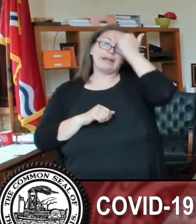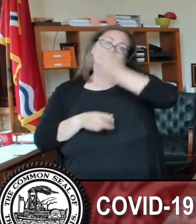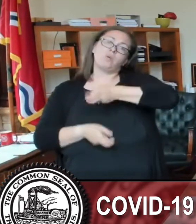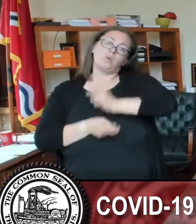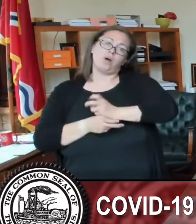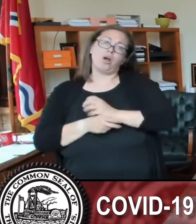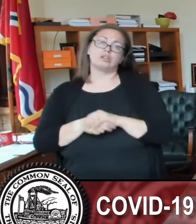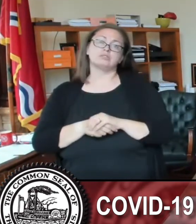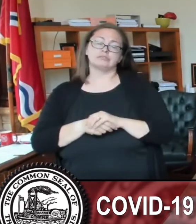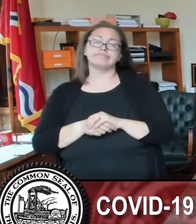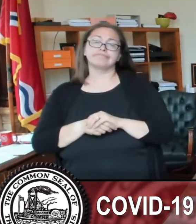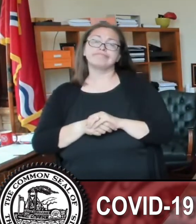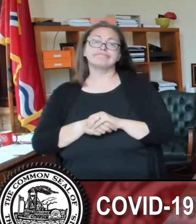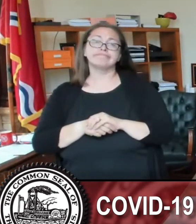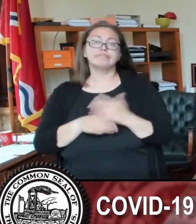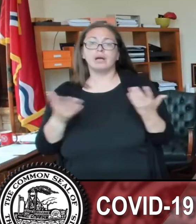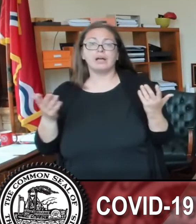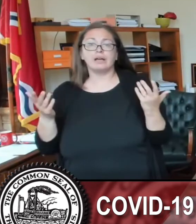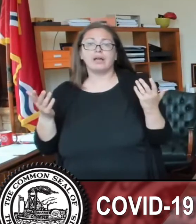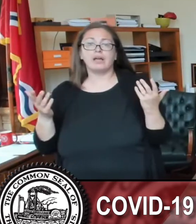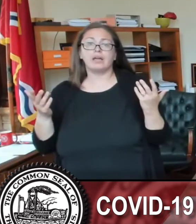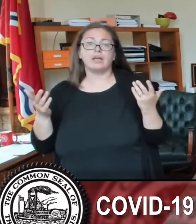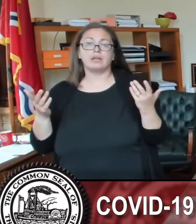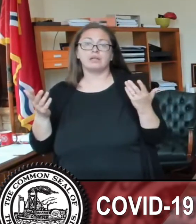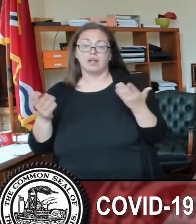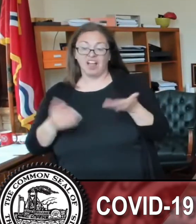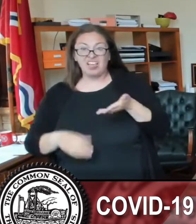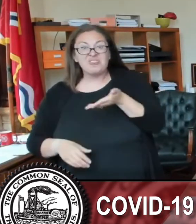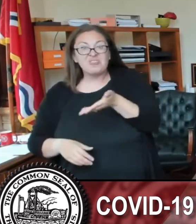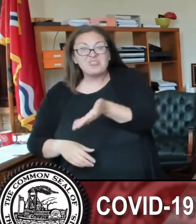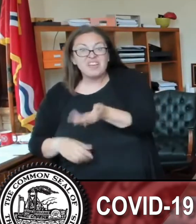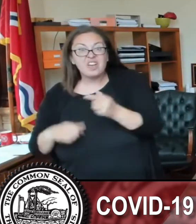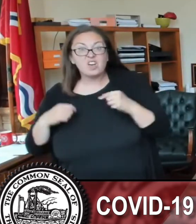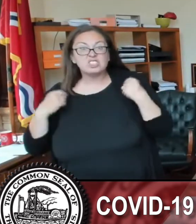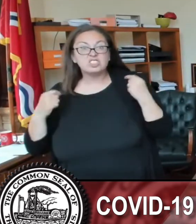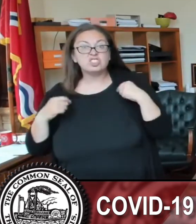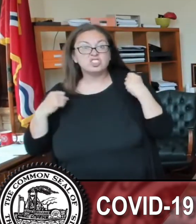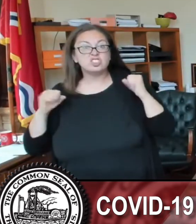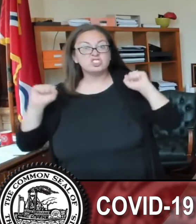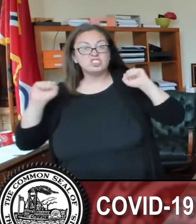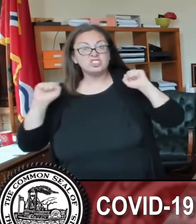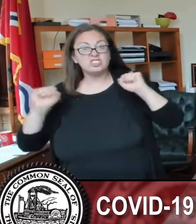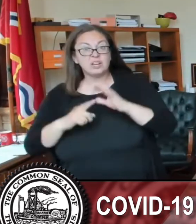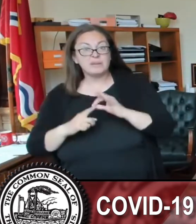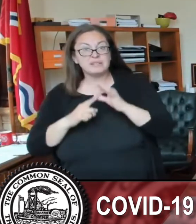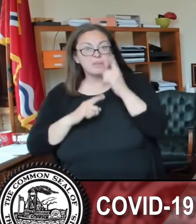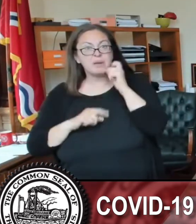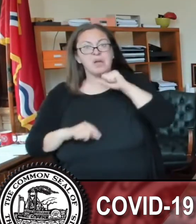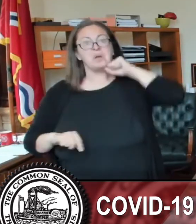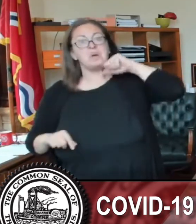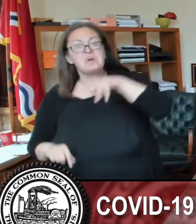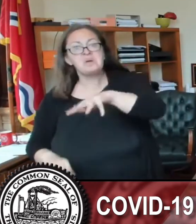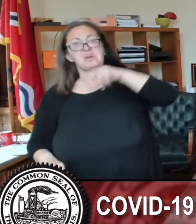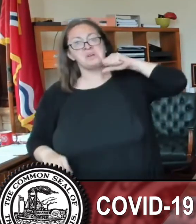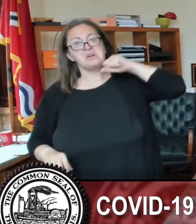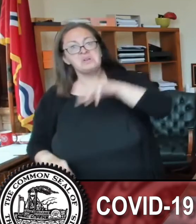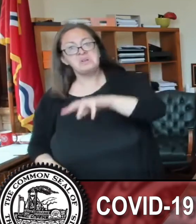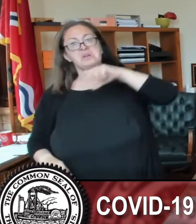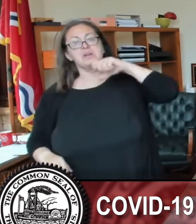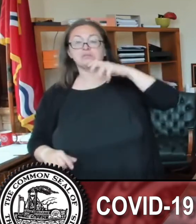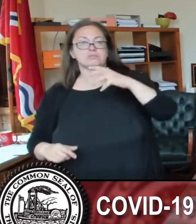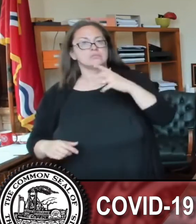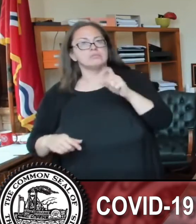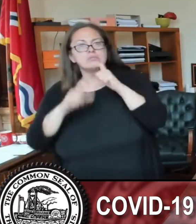hard, but there especially, where you're breathing hard and all that, you need to be